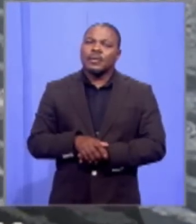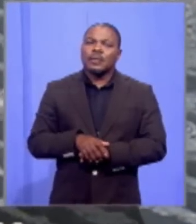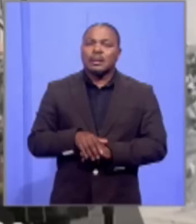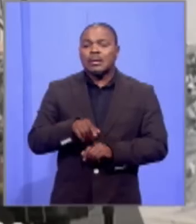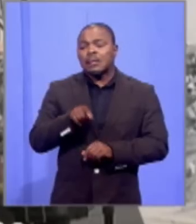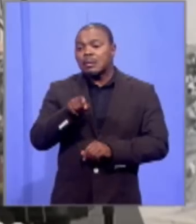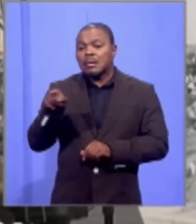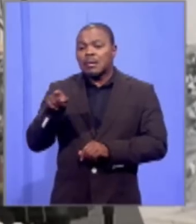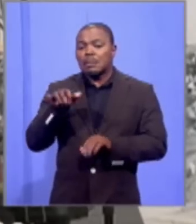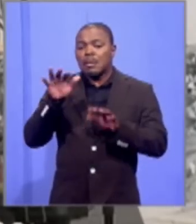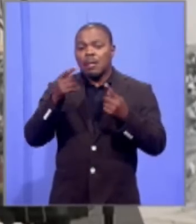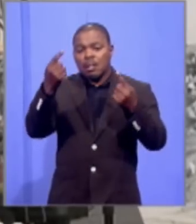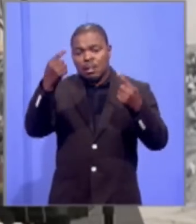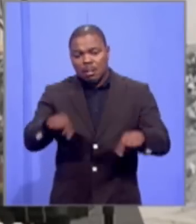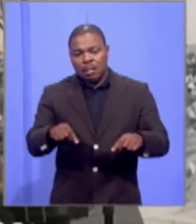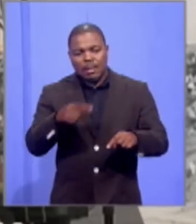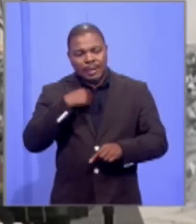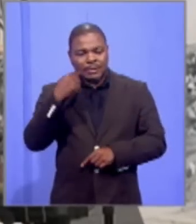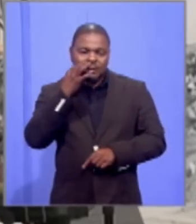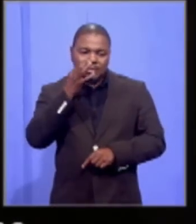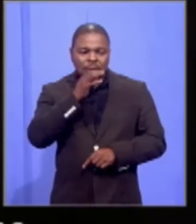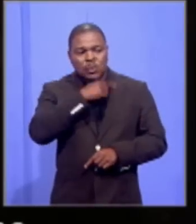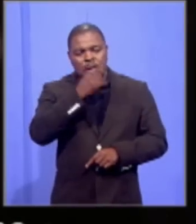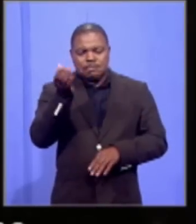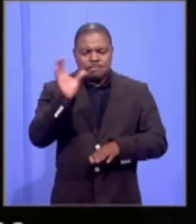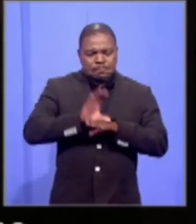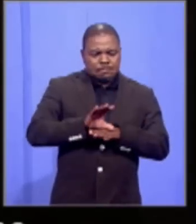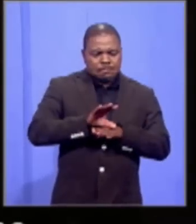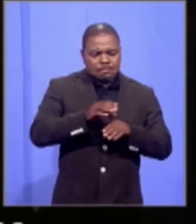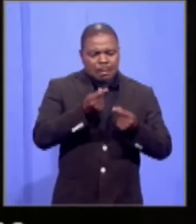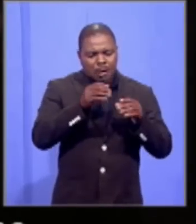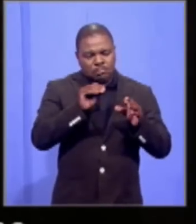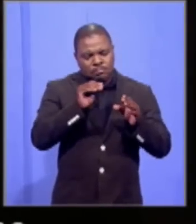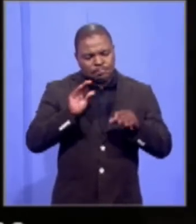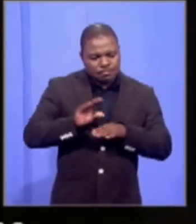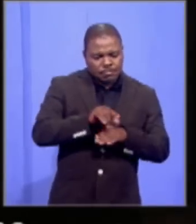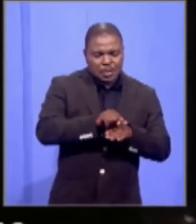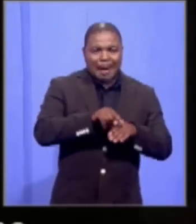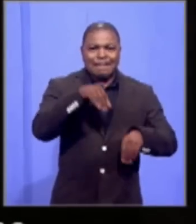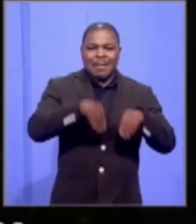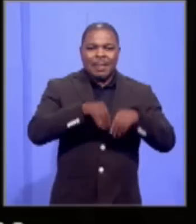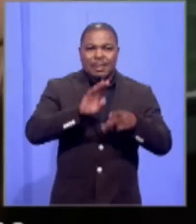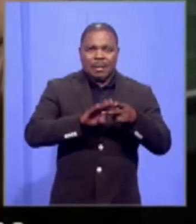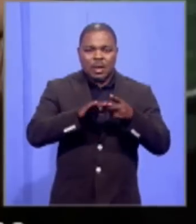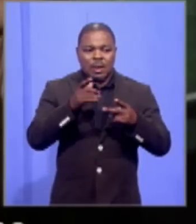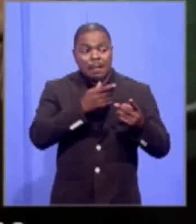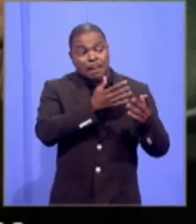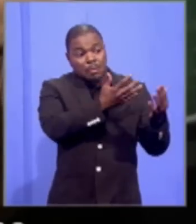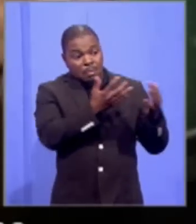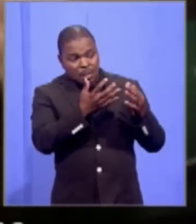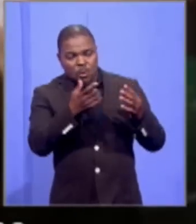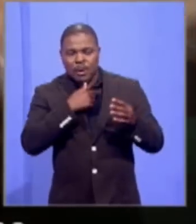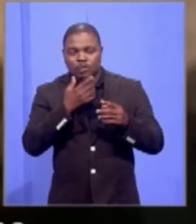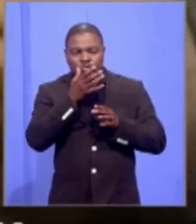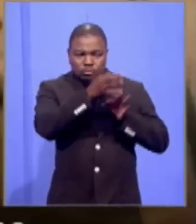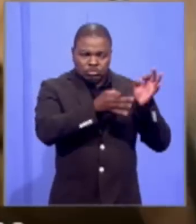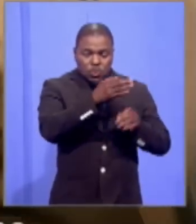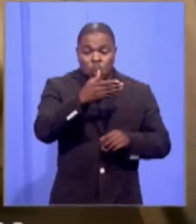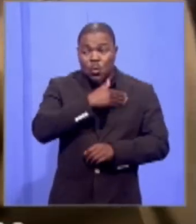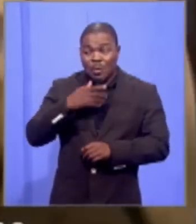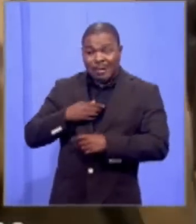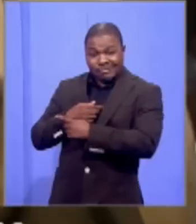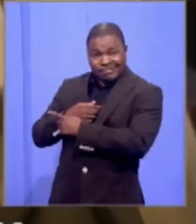tlisitse go tlotla ba investa mo di-mining tsa rona le gore re kgone go bua le bona re ba bontshe bohlokwa ba gore basadi ba tshwanetse go